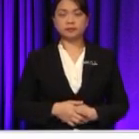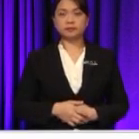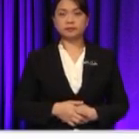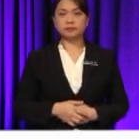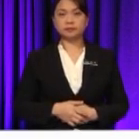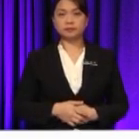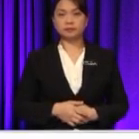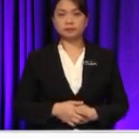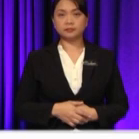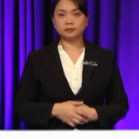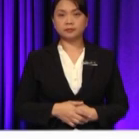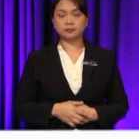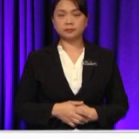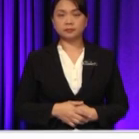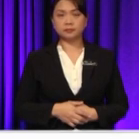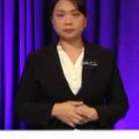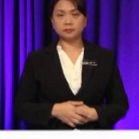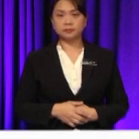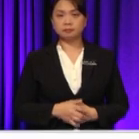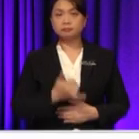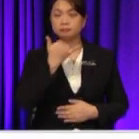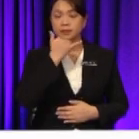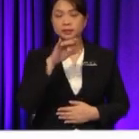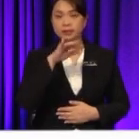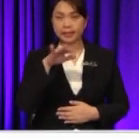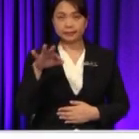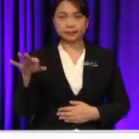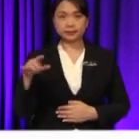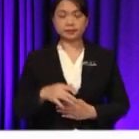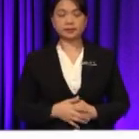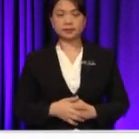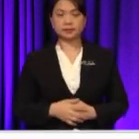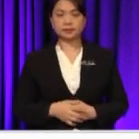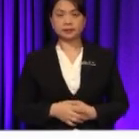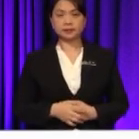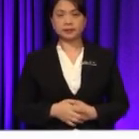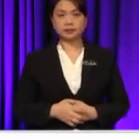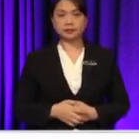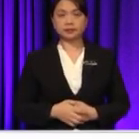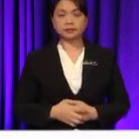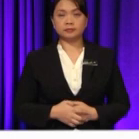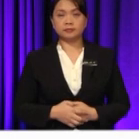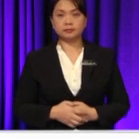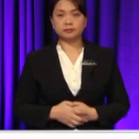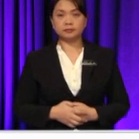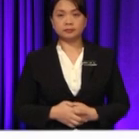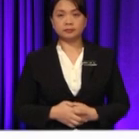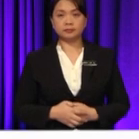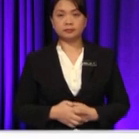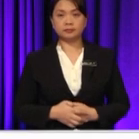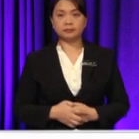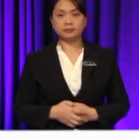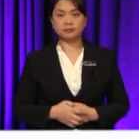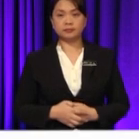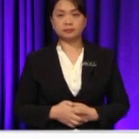N. Yes, missing N over here. Okay. As I do not need to spend extra money for fast food with